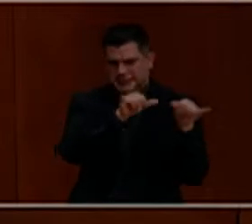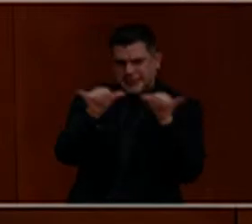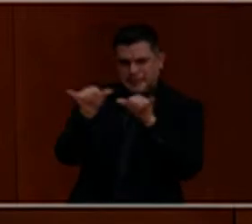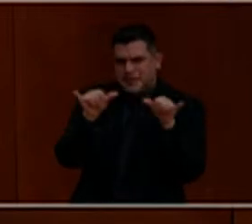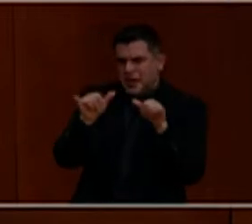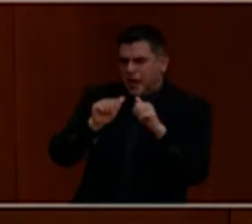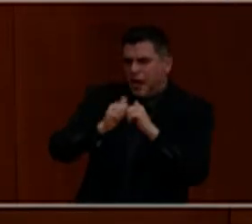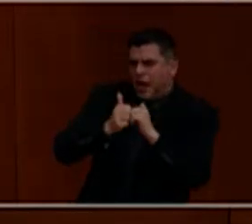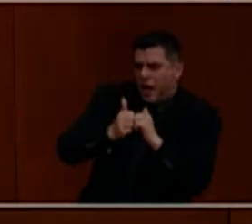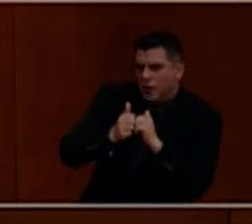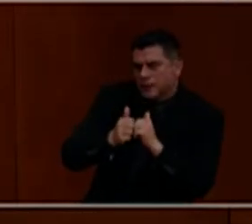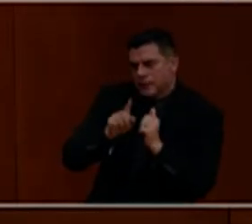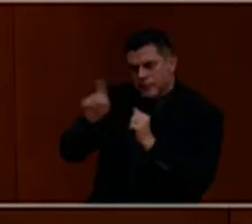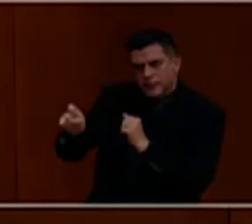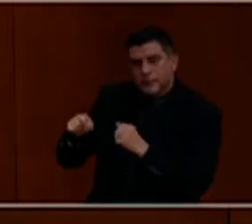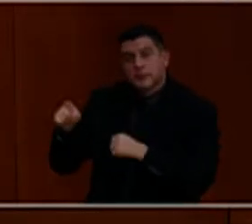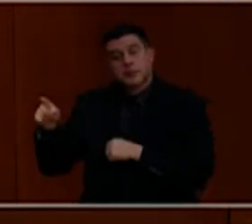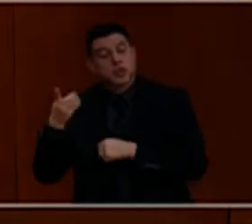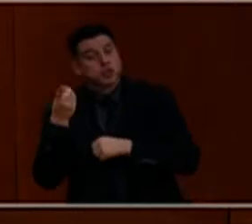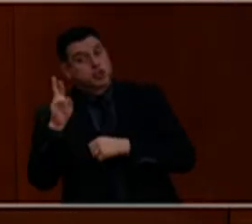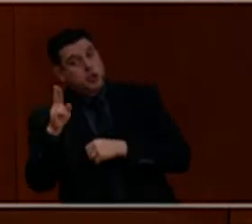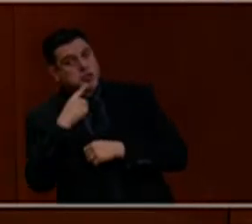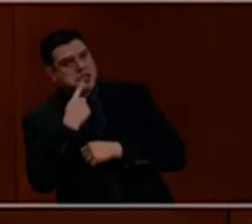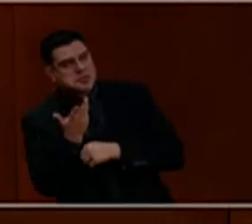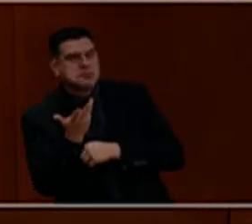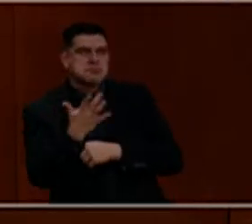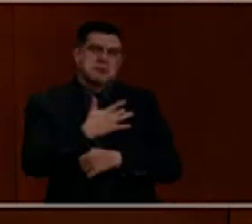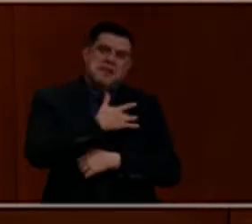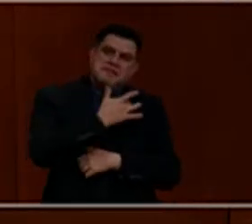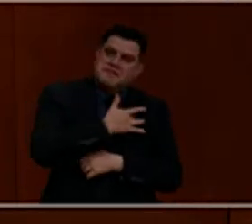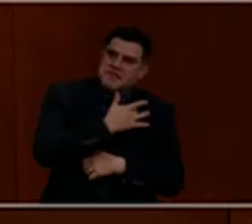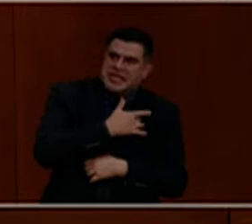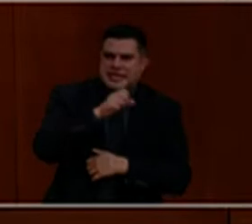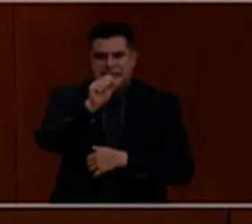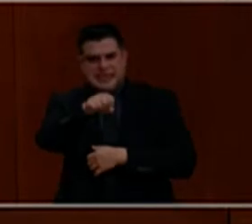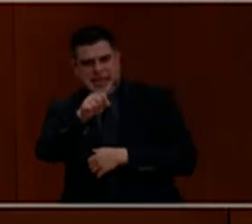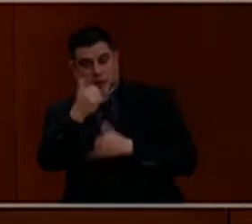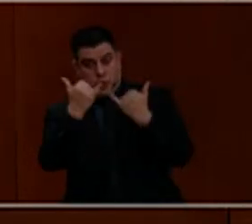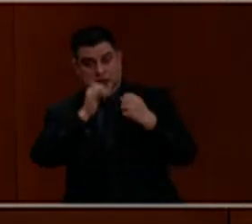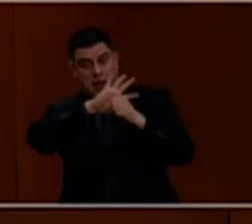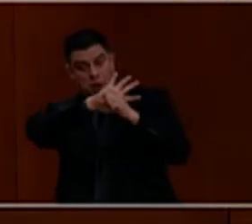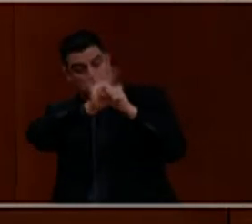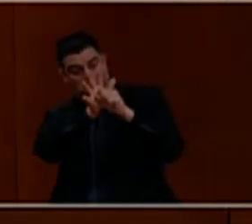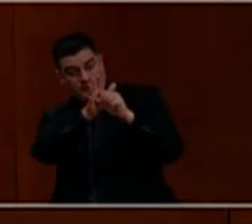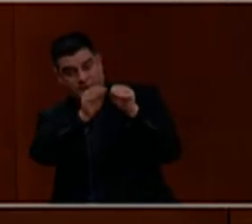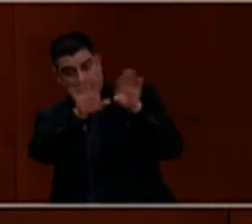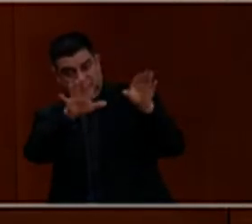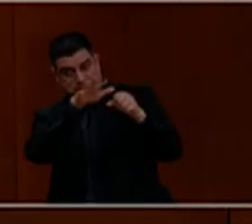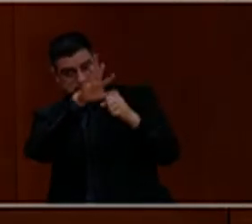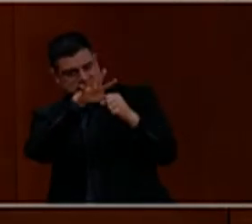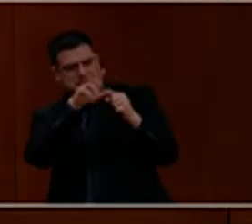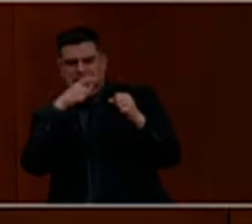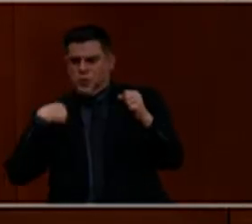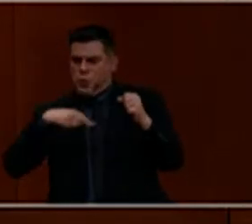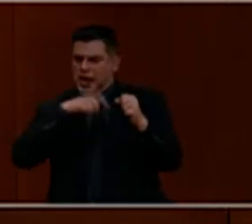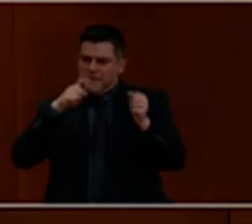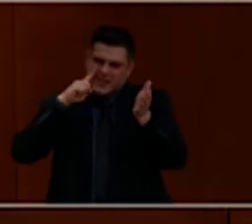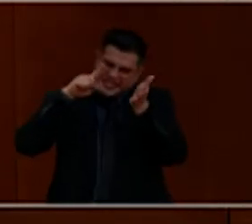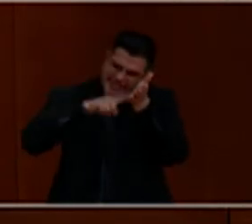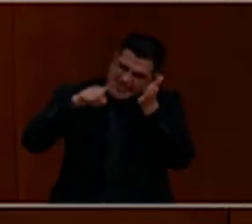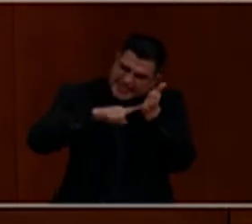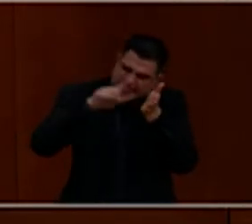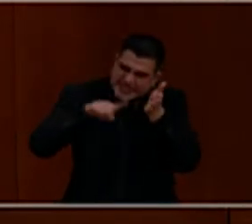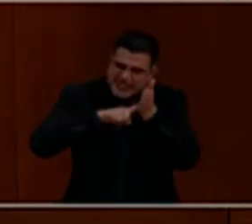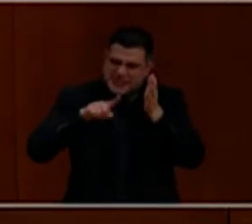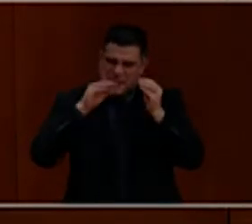say yes. I mean, it seems like we know a little bit more about the virus now, and the people are getting better a little bit more